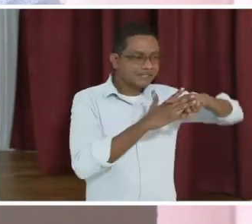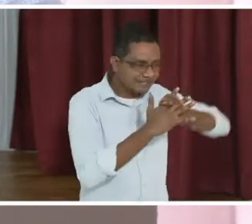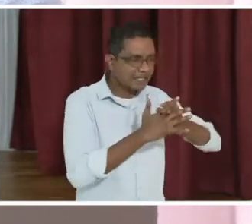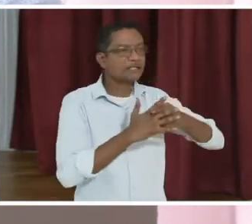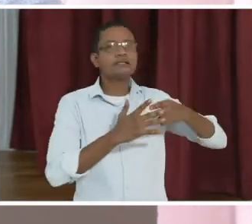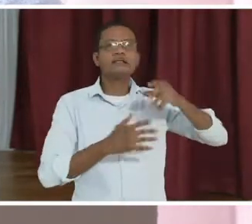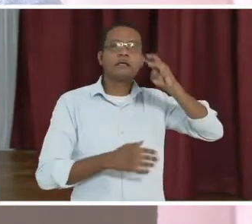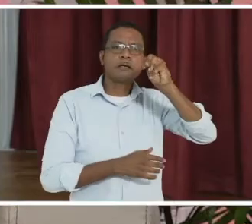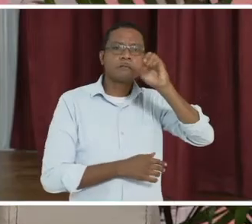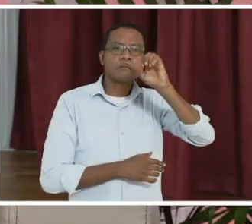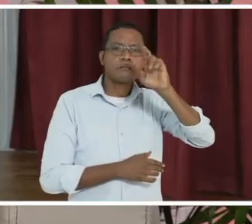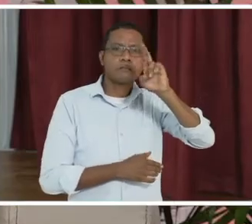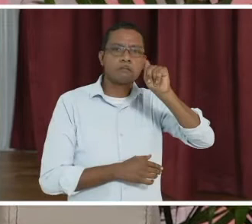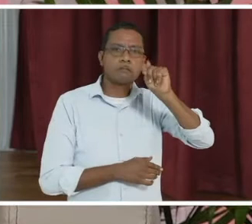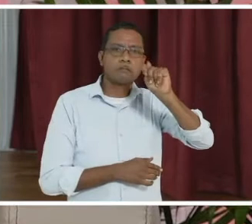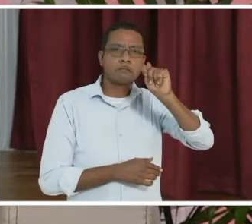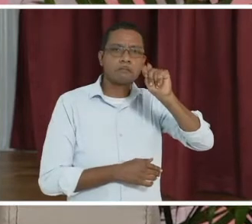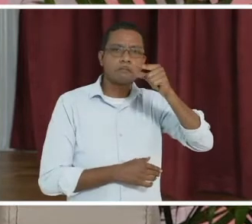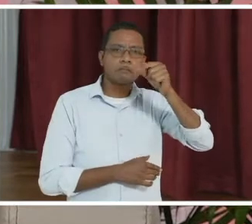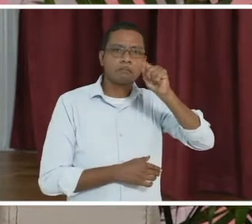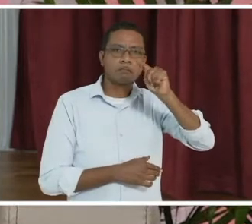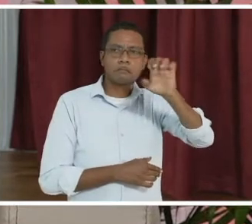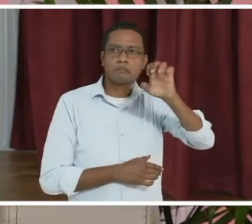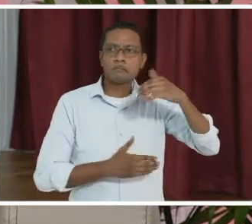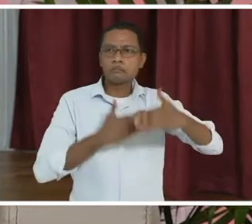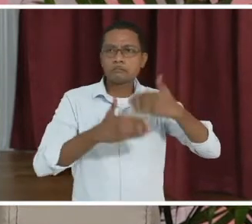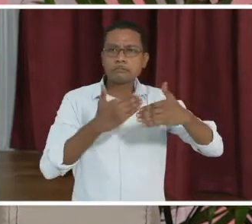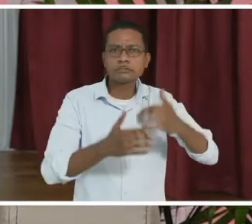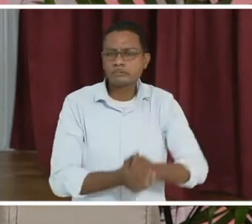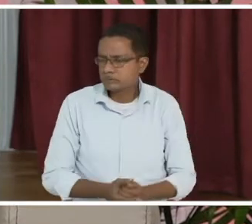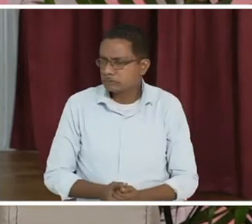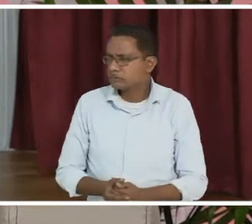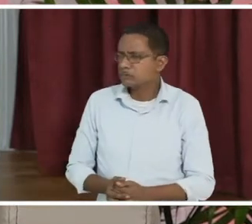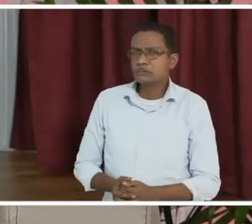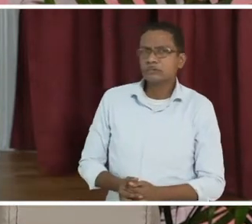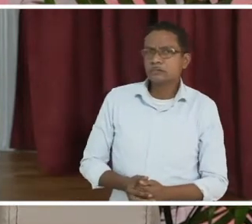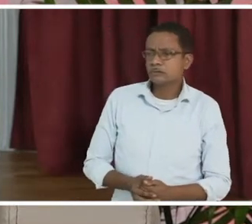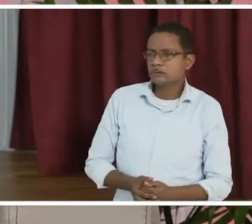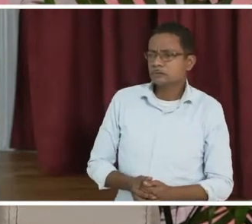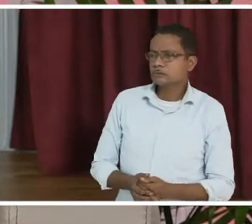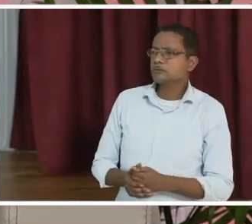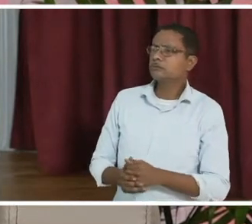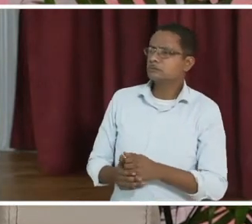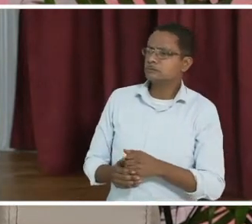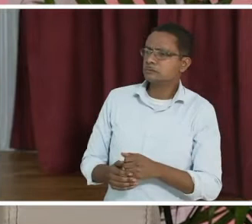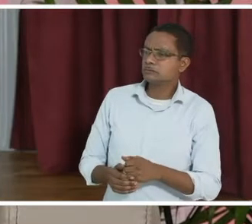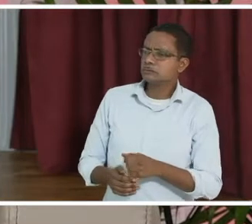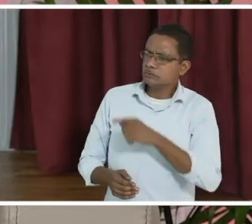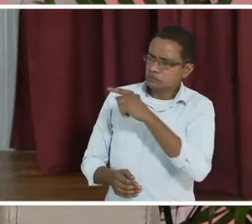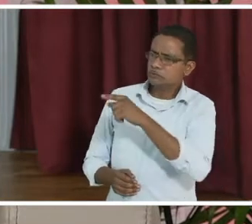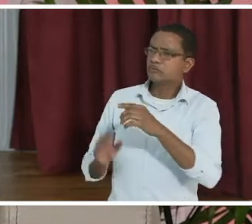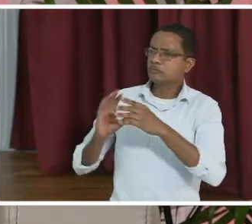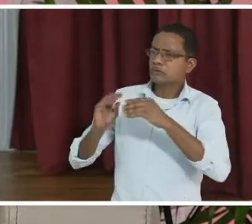So I'm going to backtrack a bit because you mentioned the random selection, the random draw, and that means that it